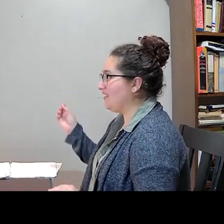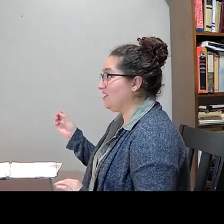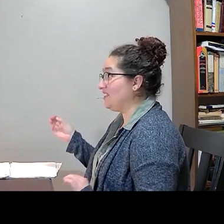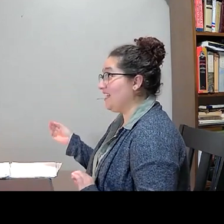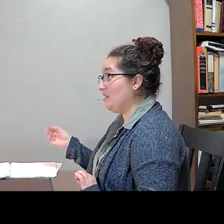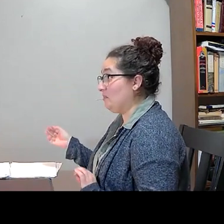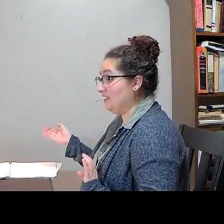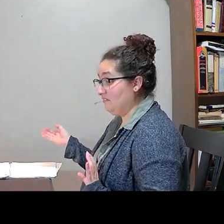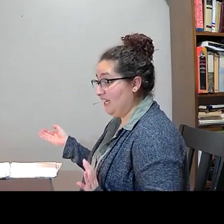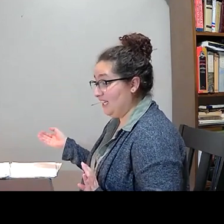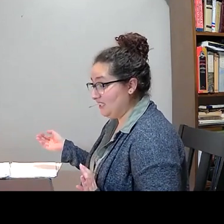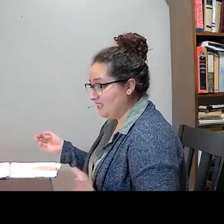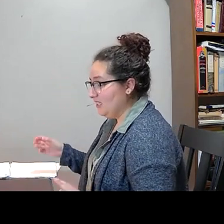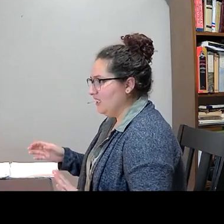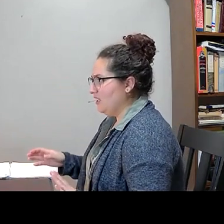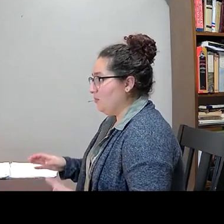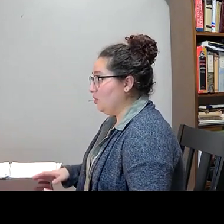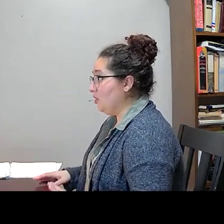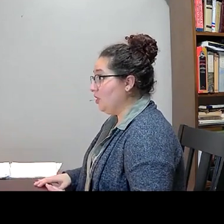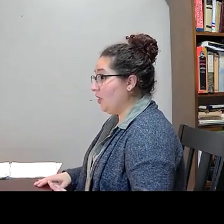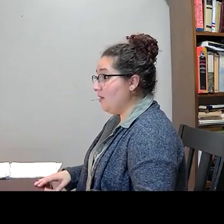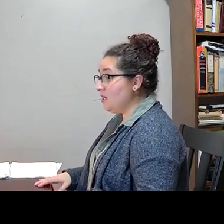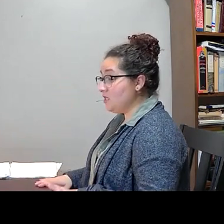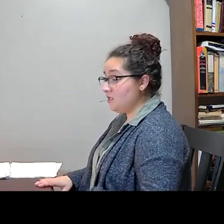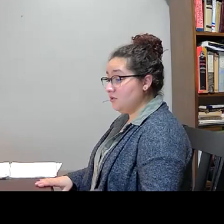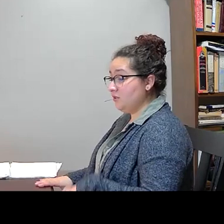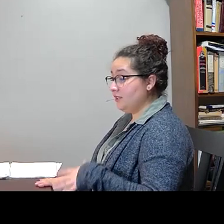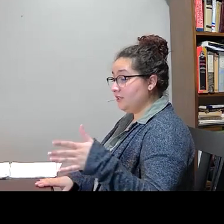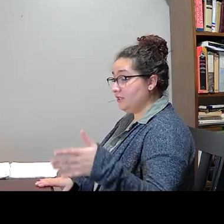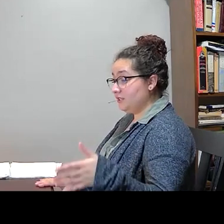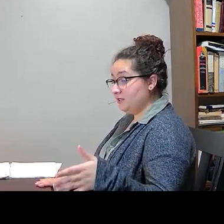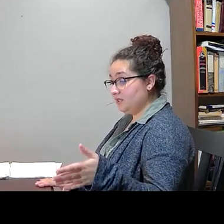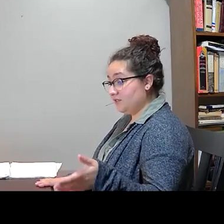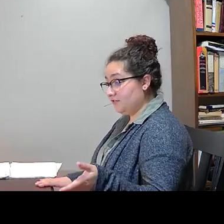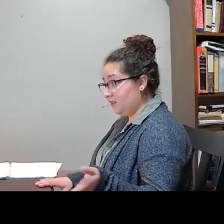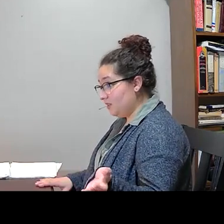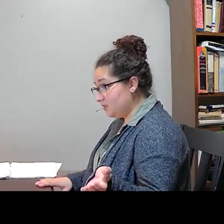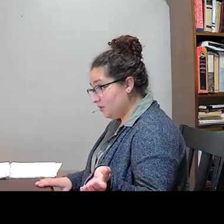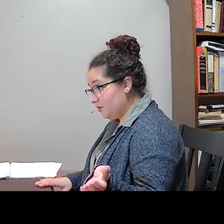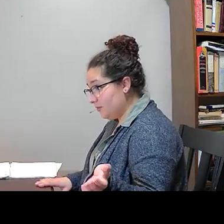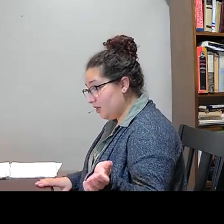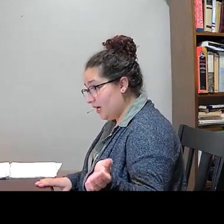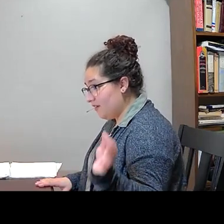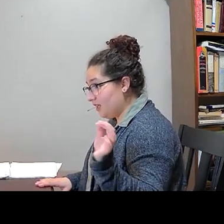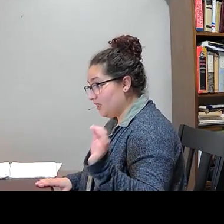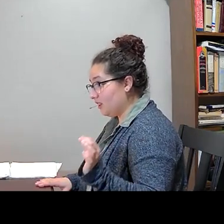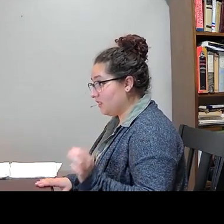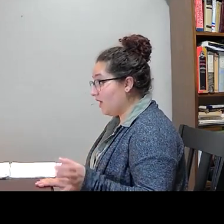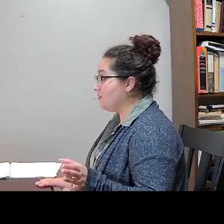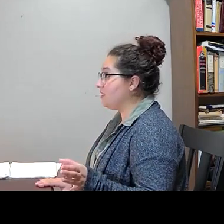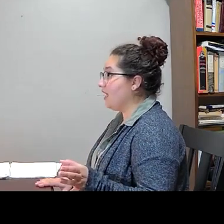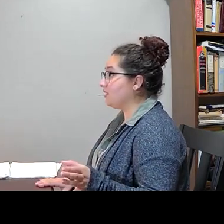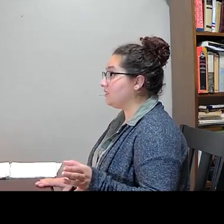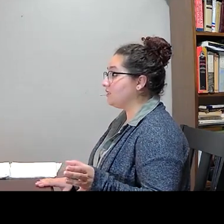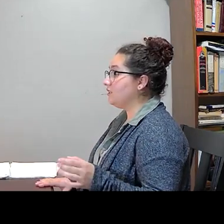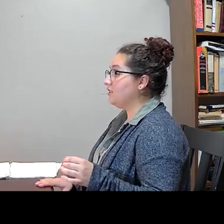don't let your death be in vain. Poor Grandma Sue, all she did was fall into an open grave, and that was